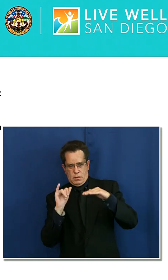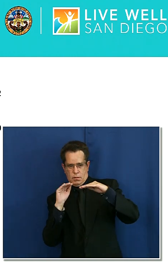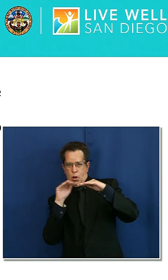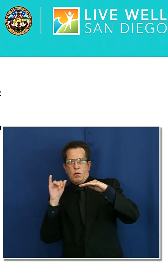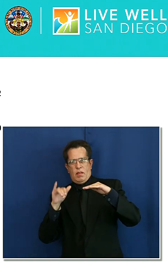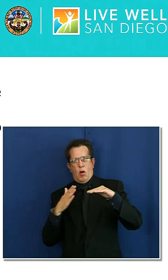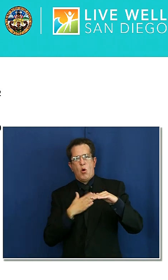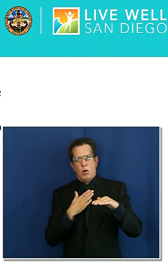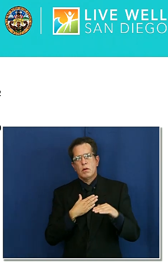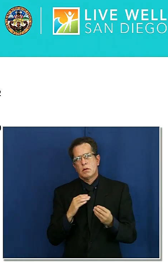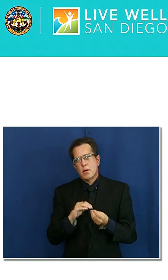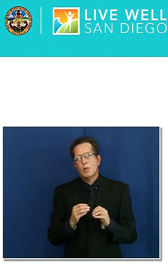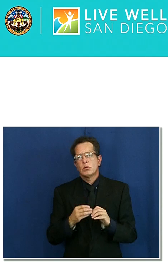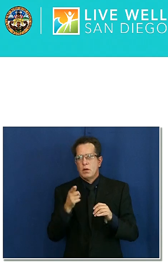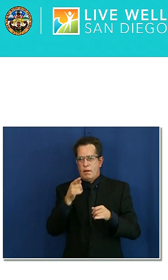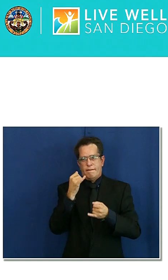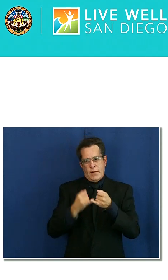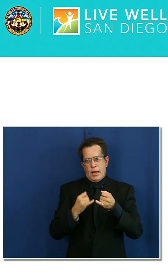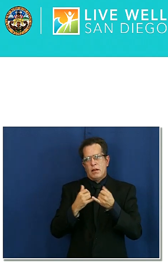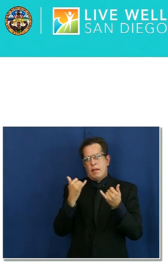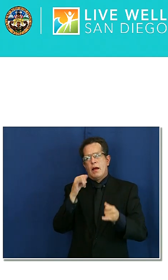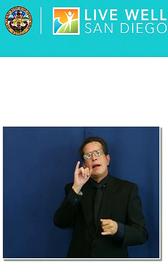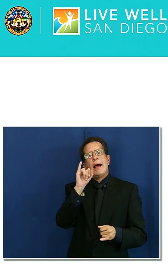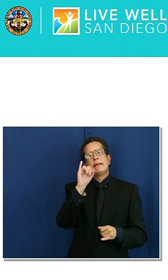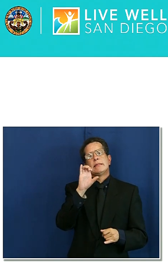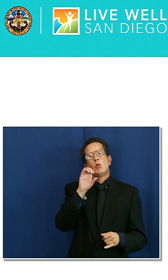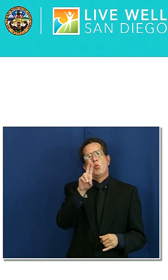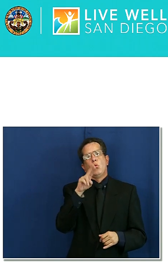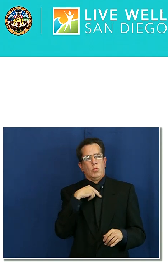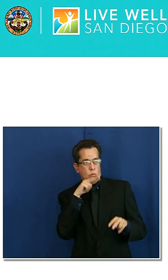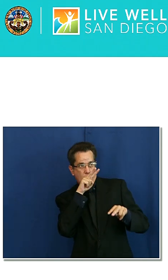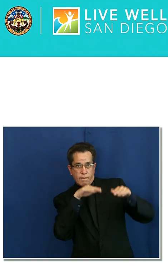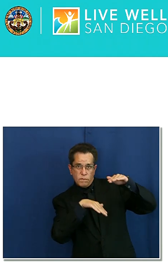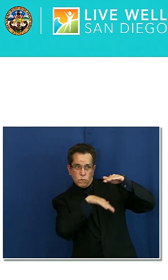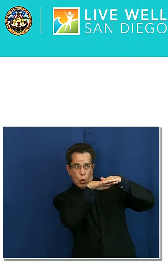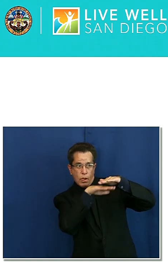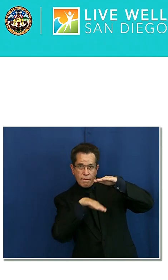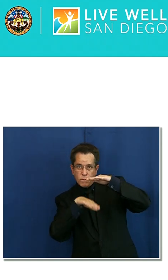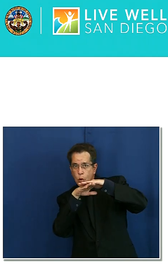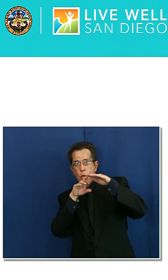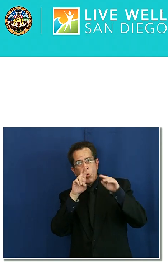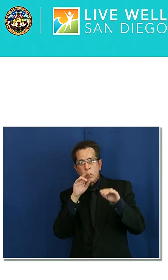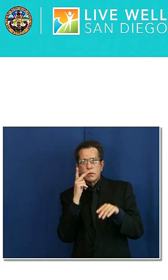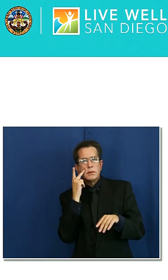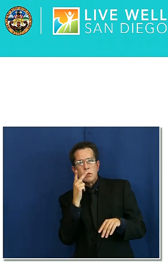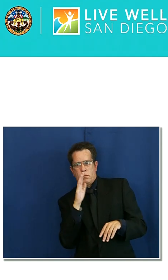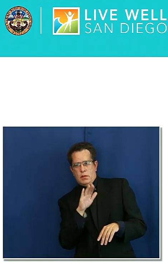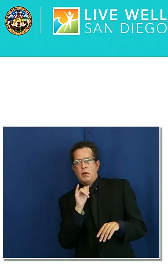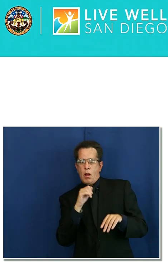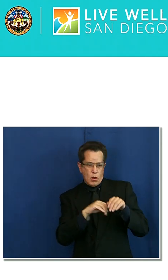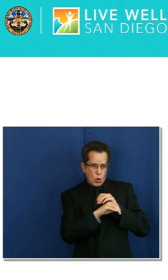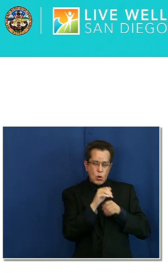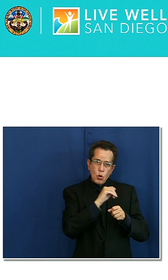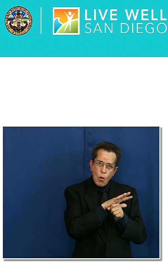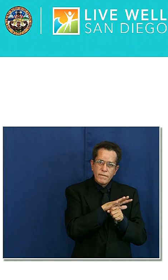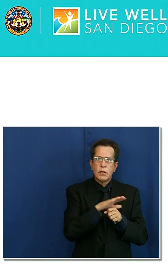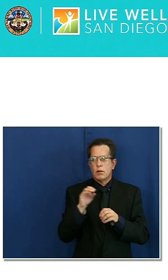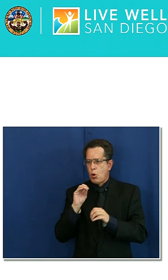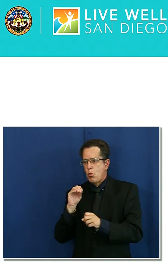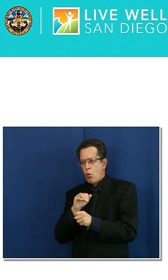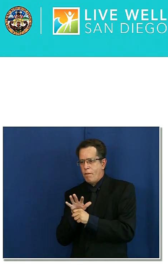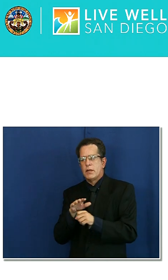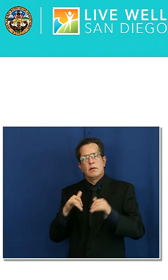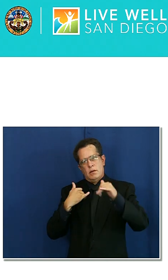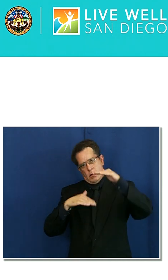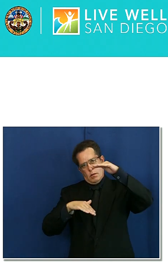metrics. My final chart today is our ICU utilization. You see our COVID-related ICU in the bottom, non-COVID there, again at